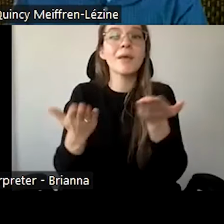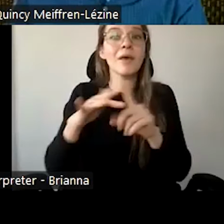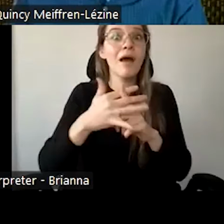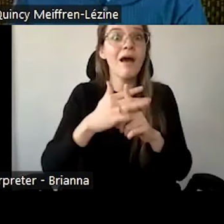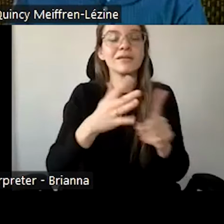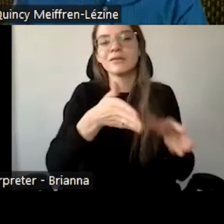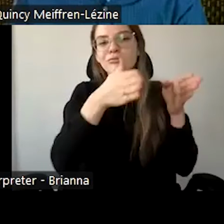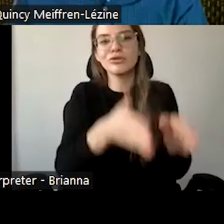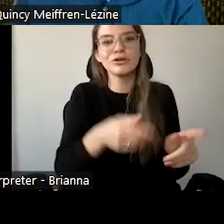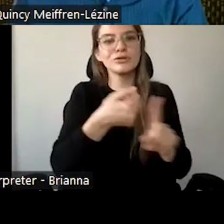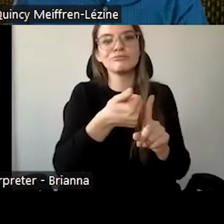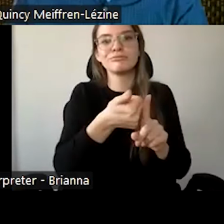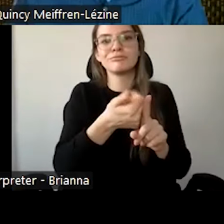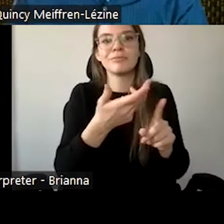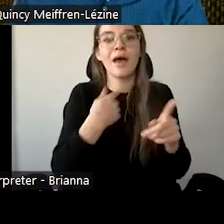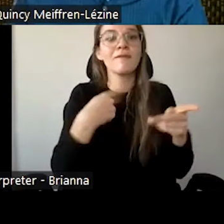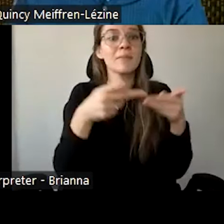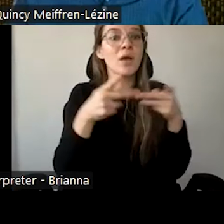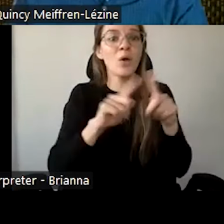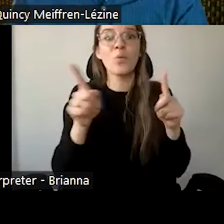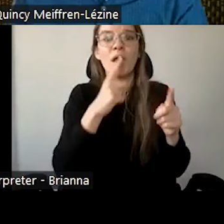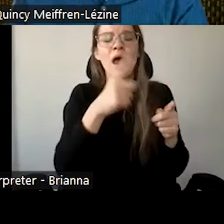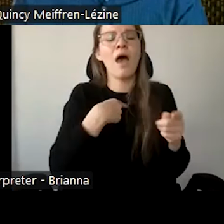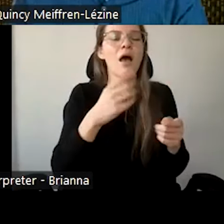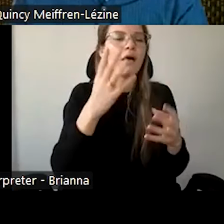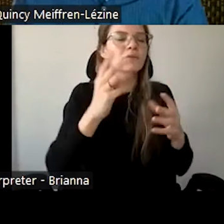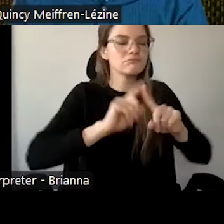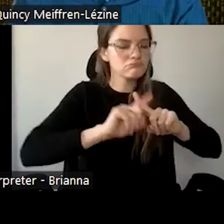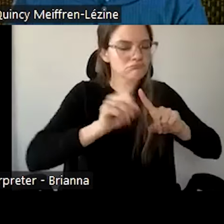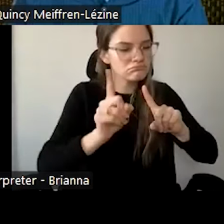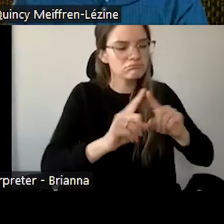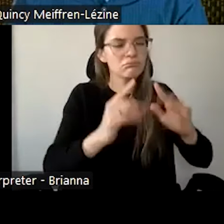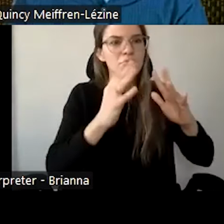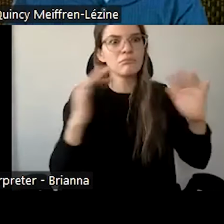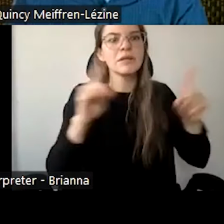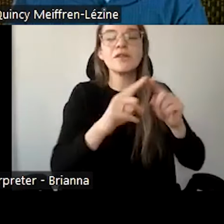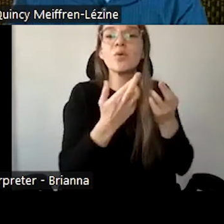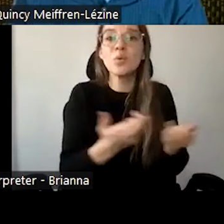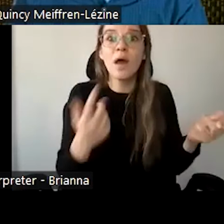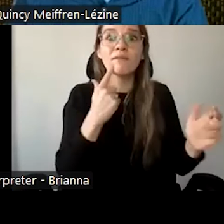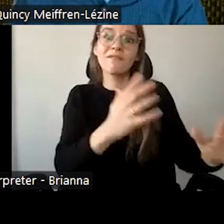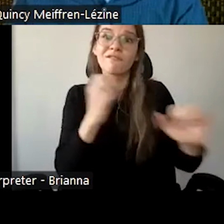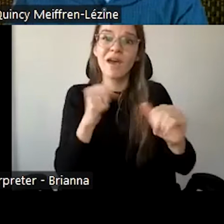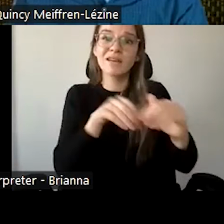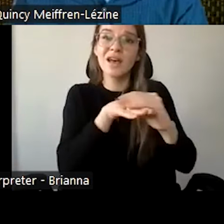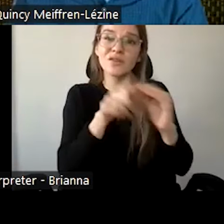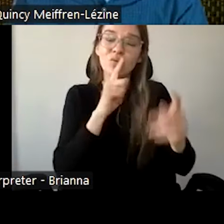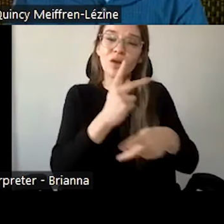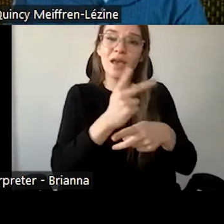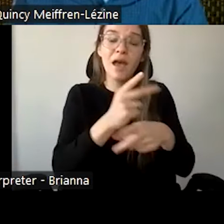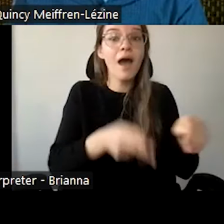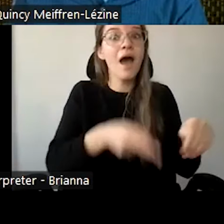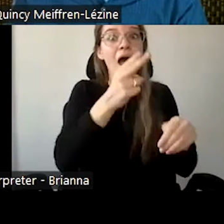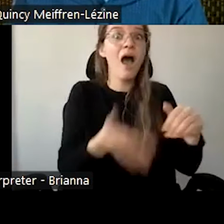a place where the resources are rich, they have quick access to care, they have really high quality